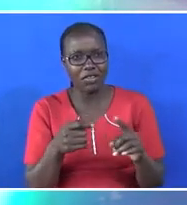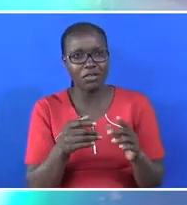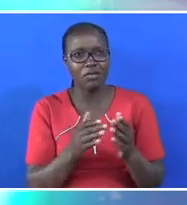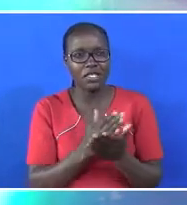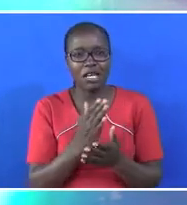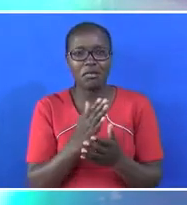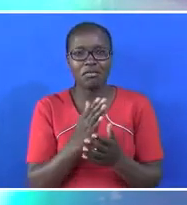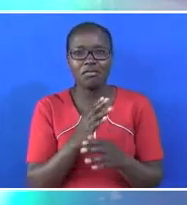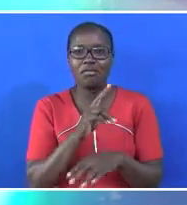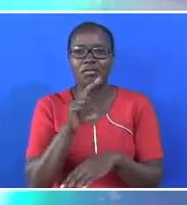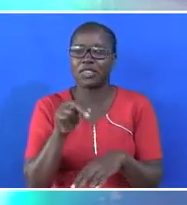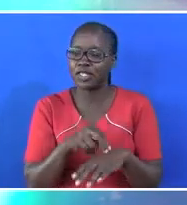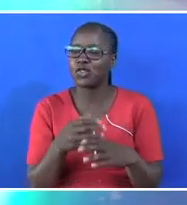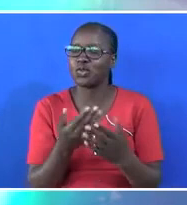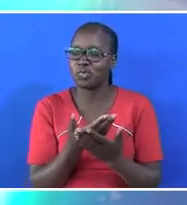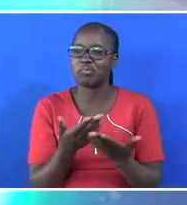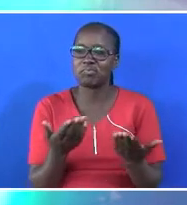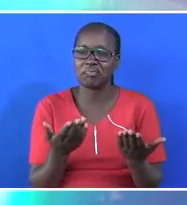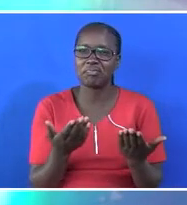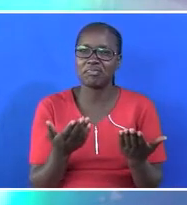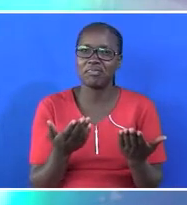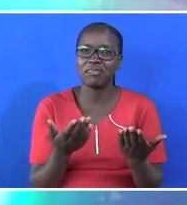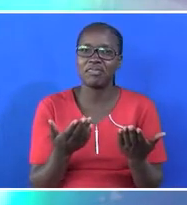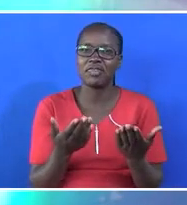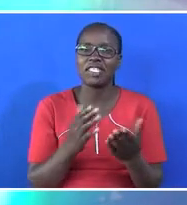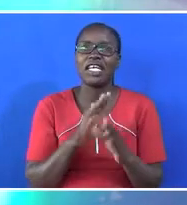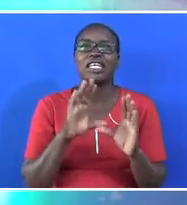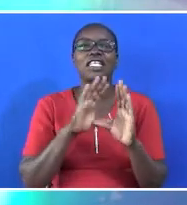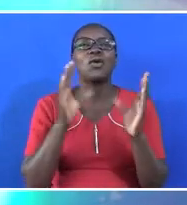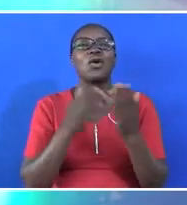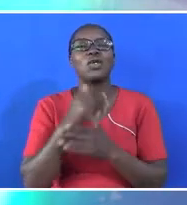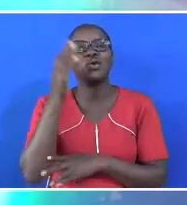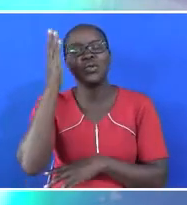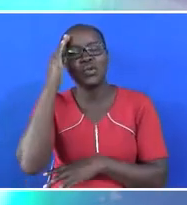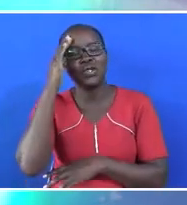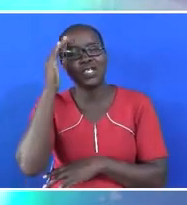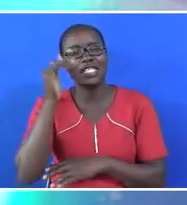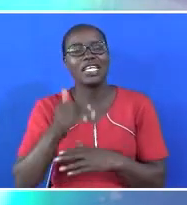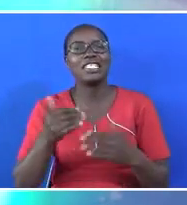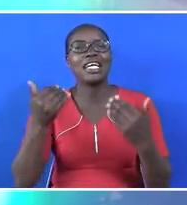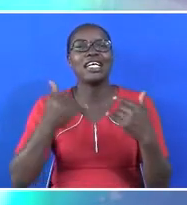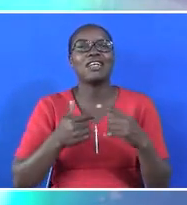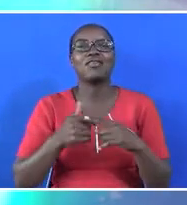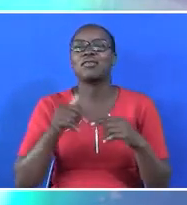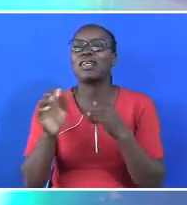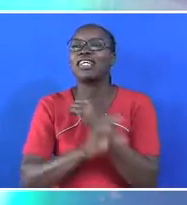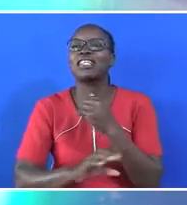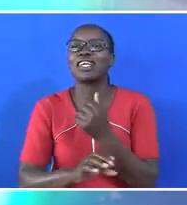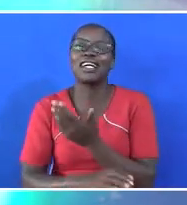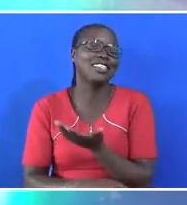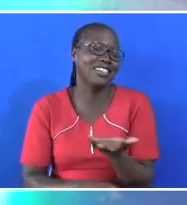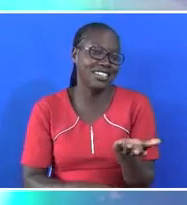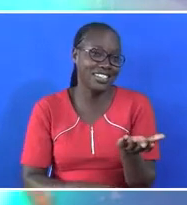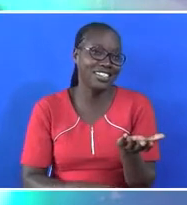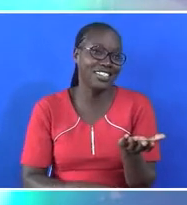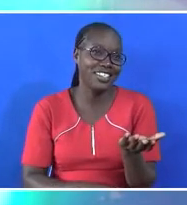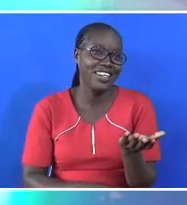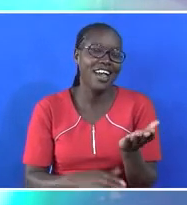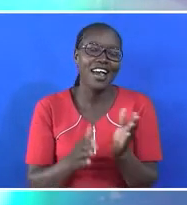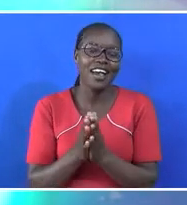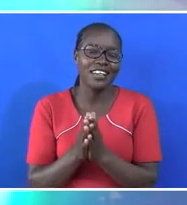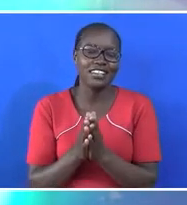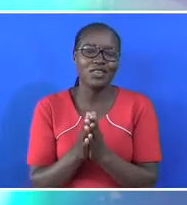foreign nation. Then the whole world will know that I am from another country, and it will